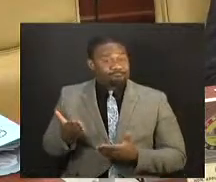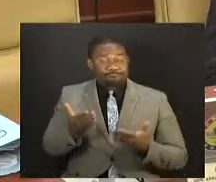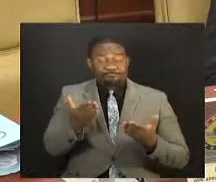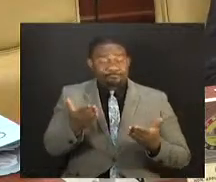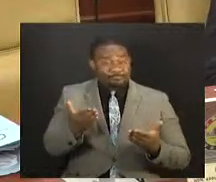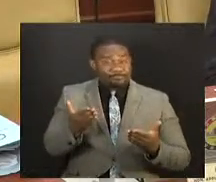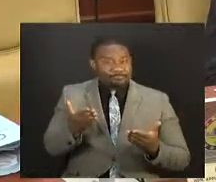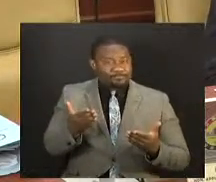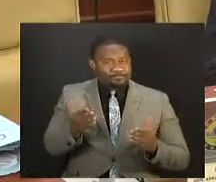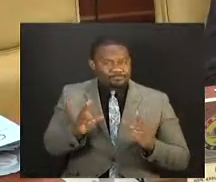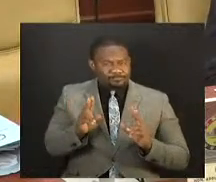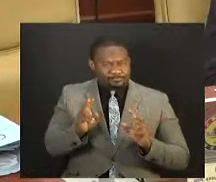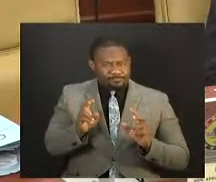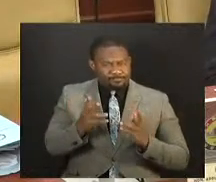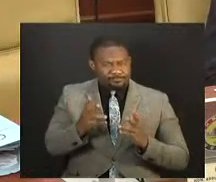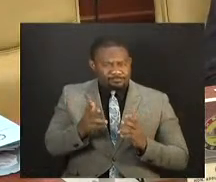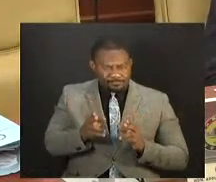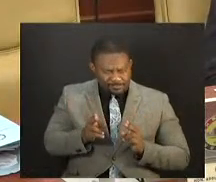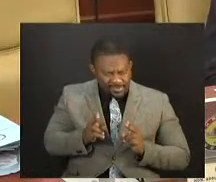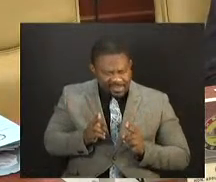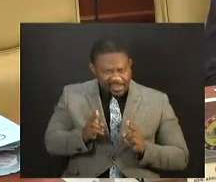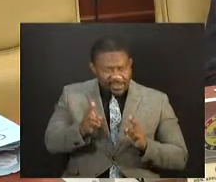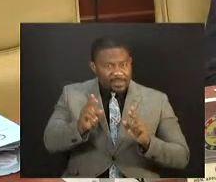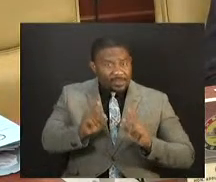urgent public importance.